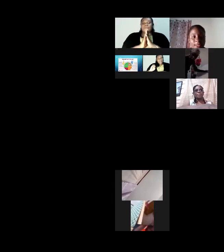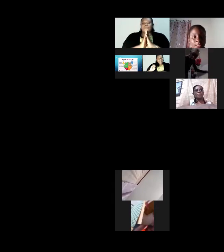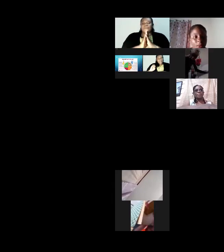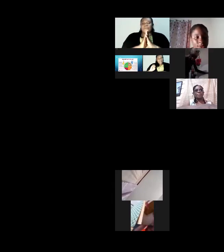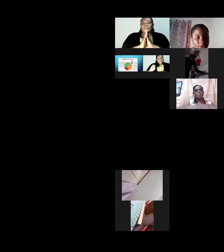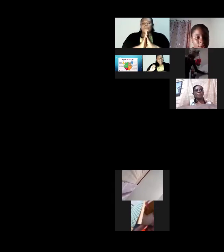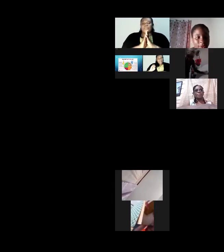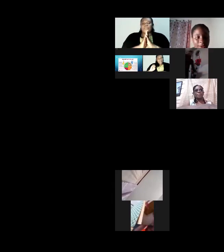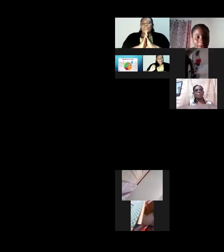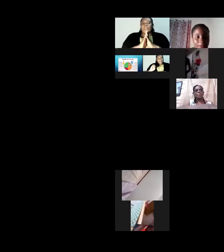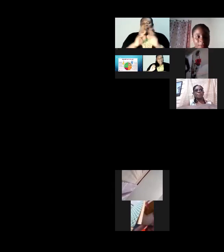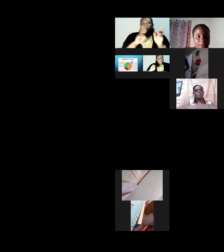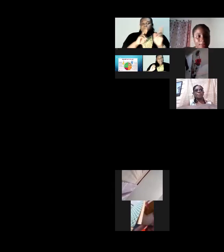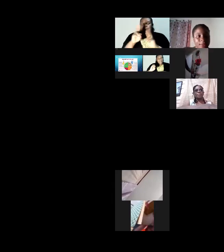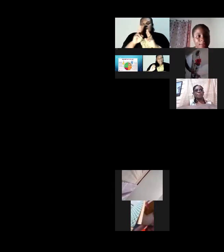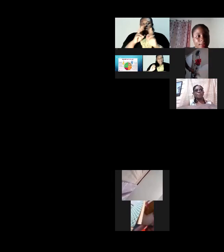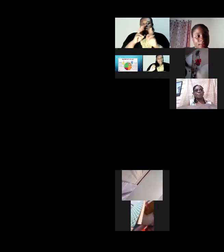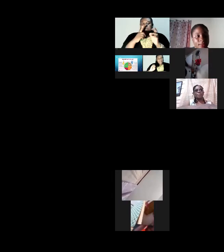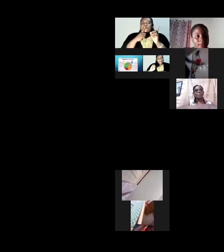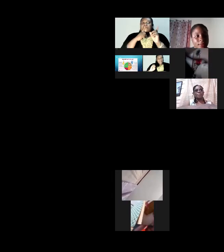take any questions you might have.